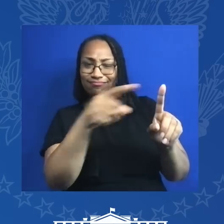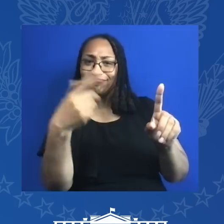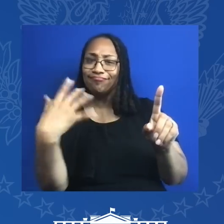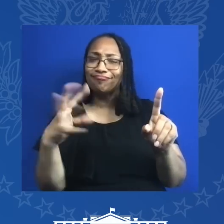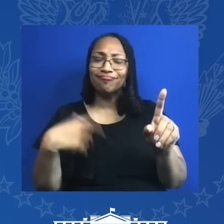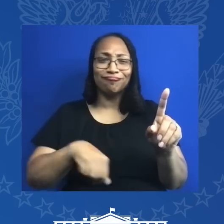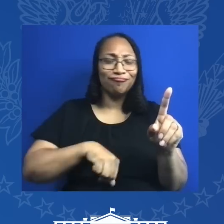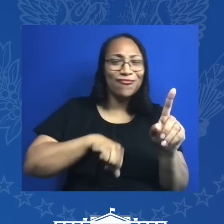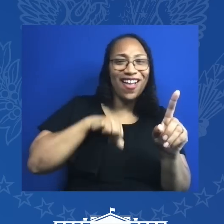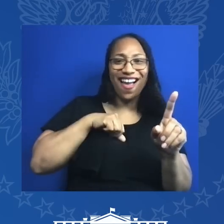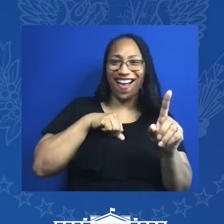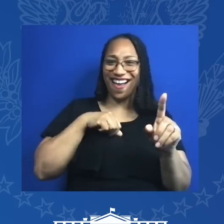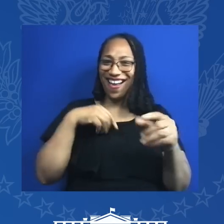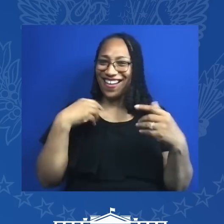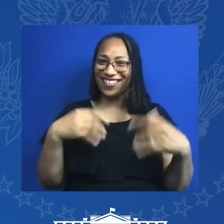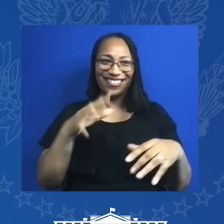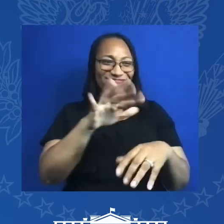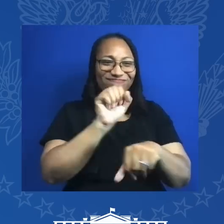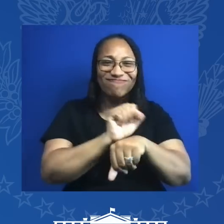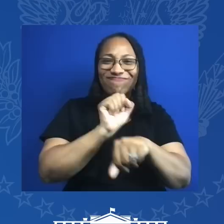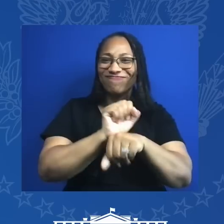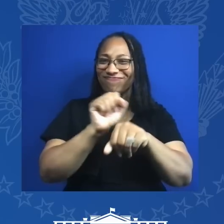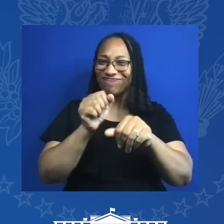in American history.